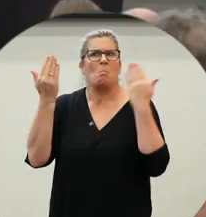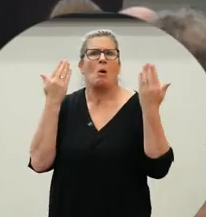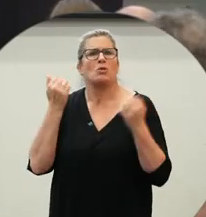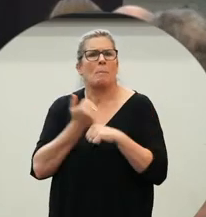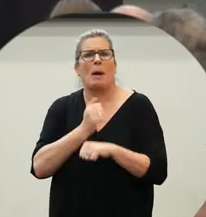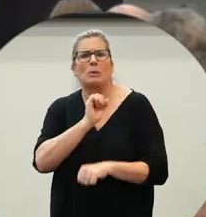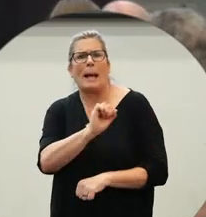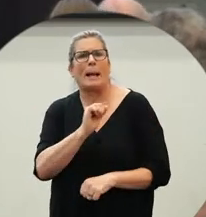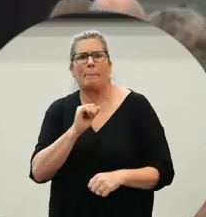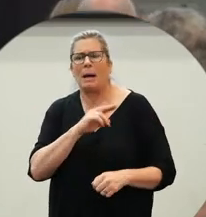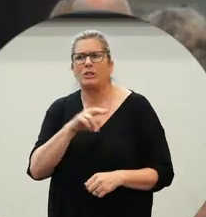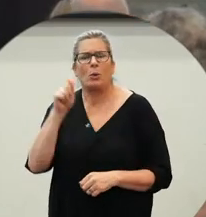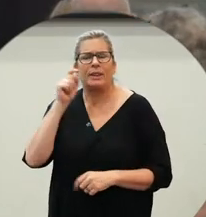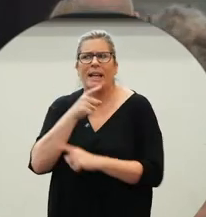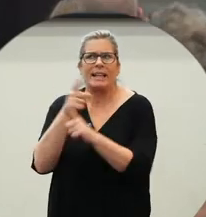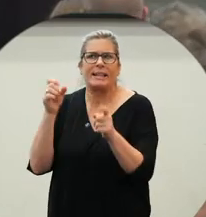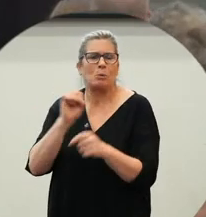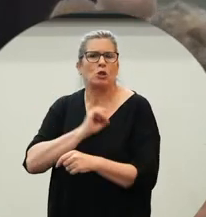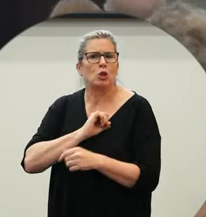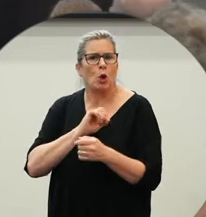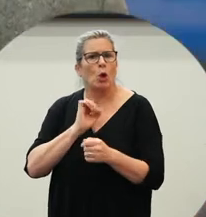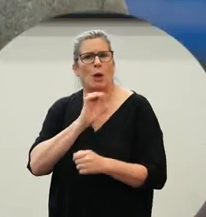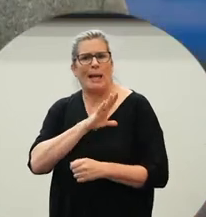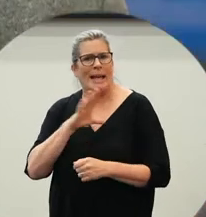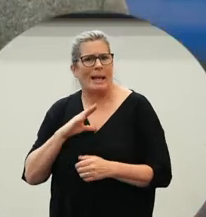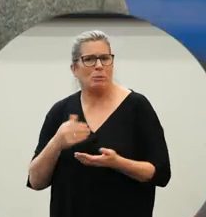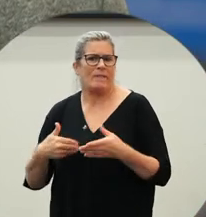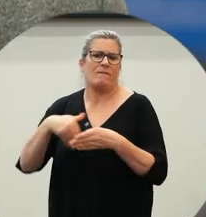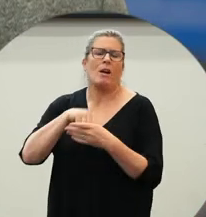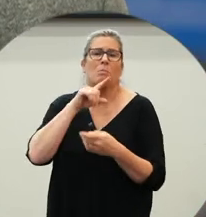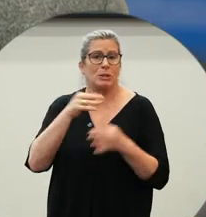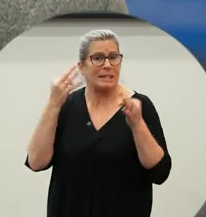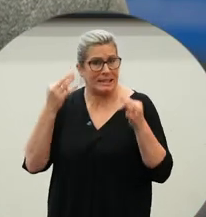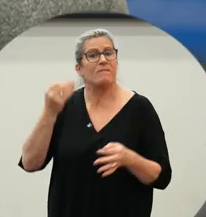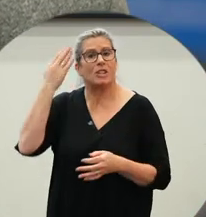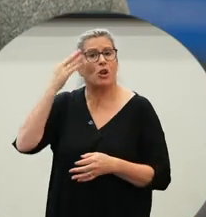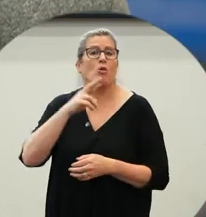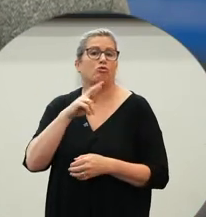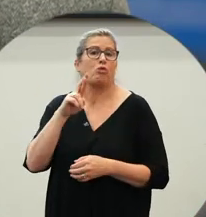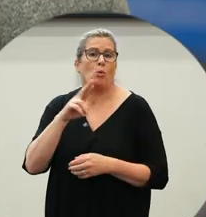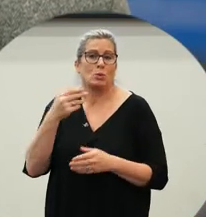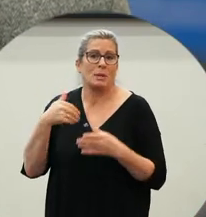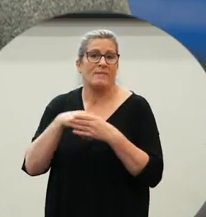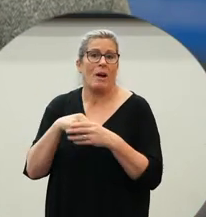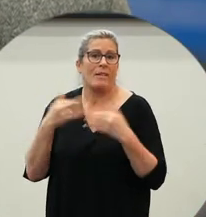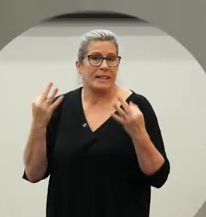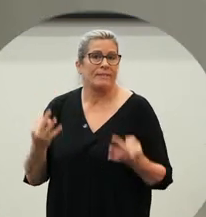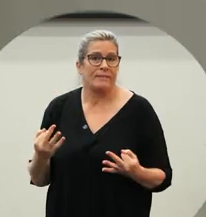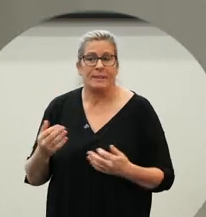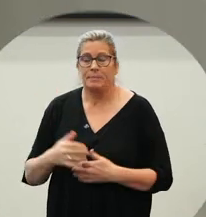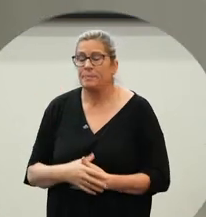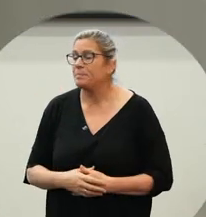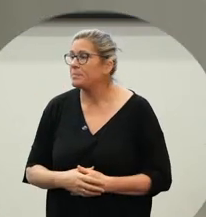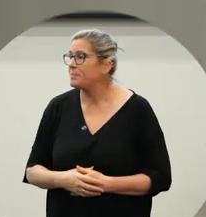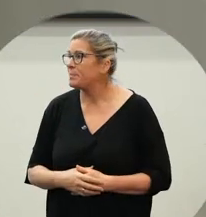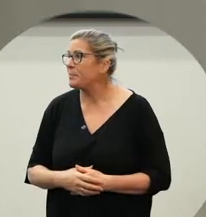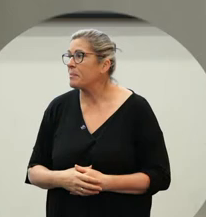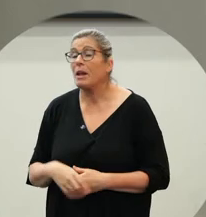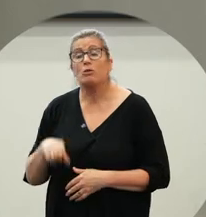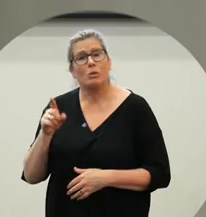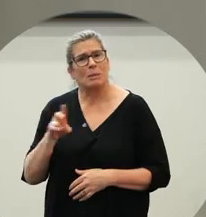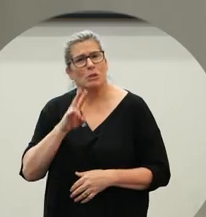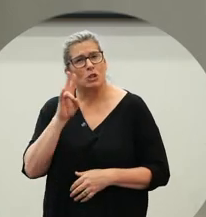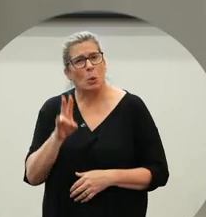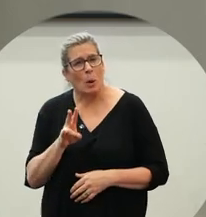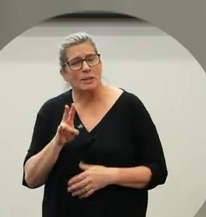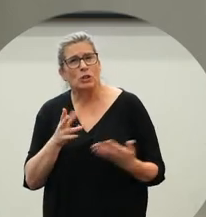they were absolutely sure that he was involved, but they were absolutely sure that Rose was involved. Okay. And then there was the question, which worked to their favour,